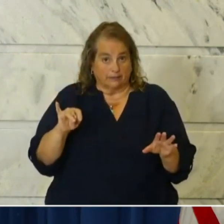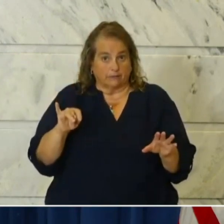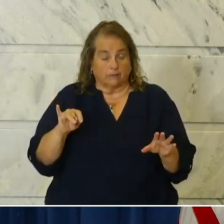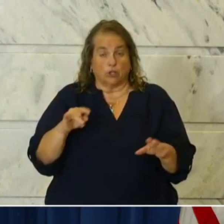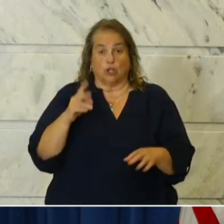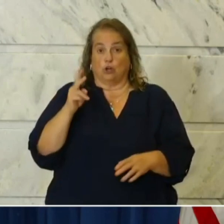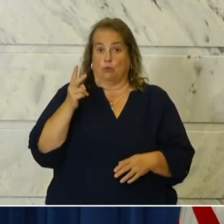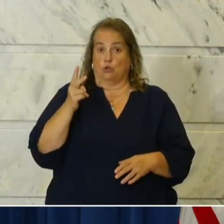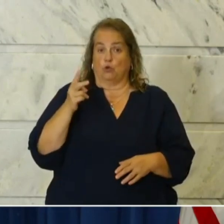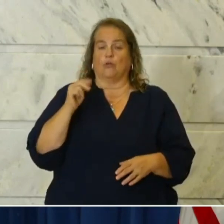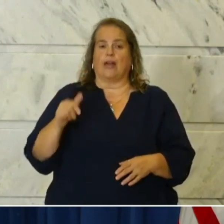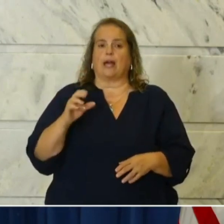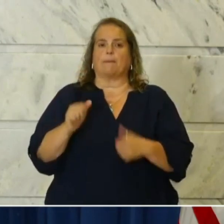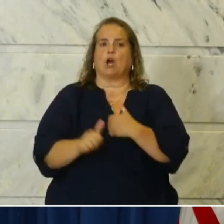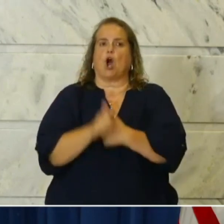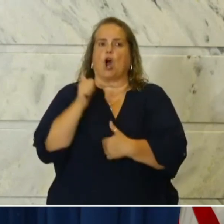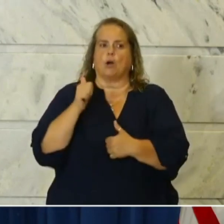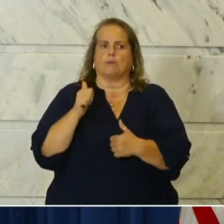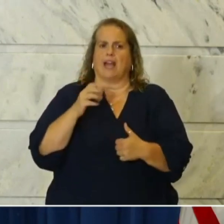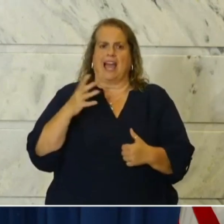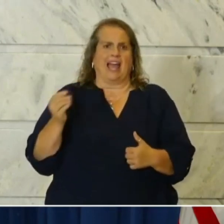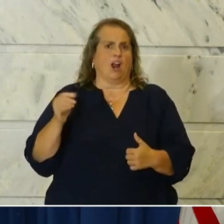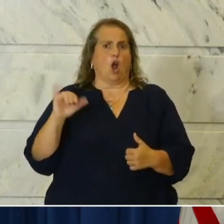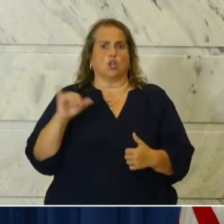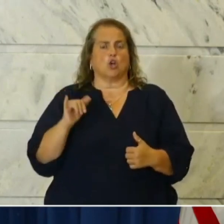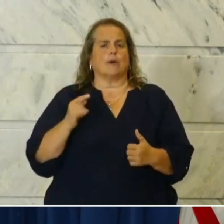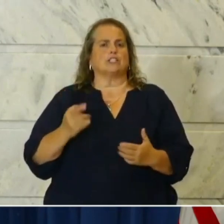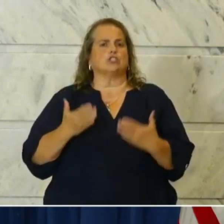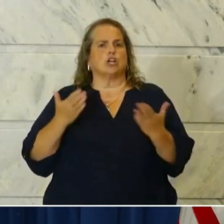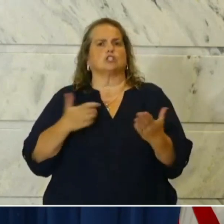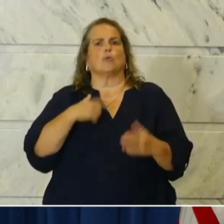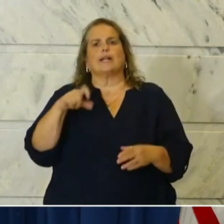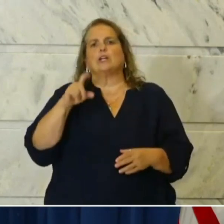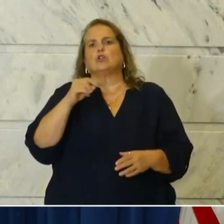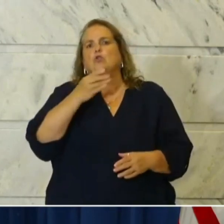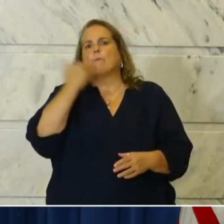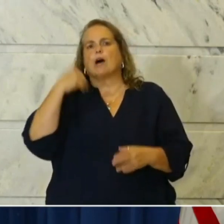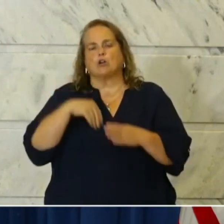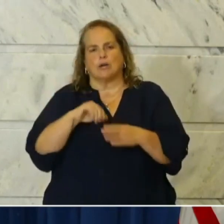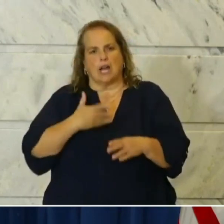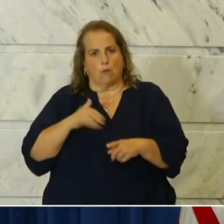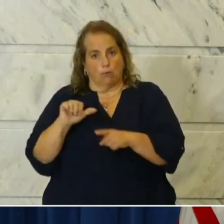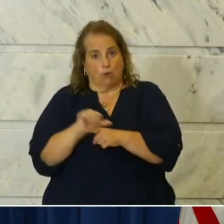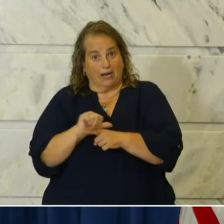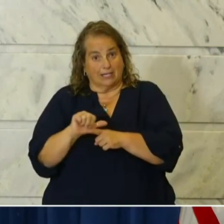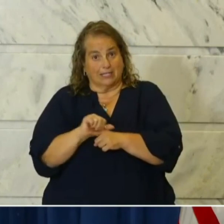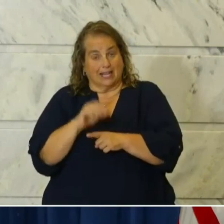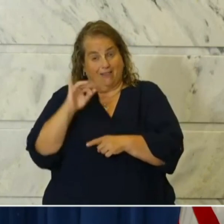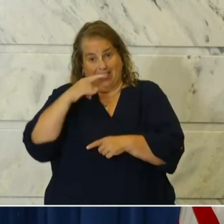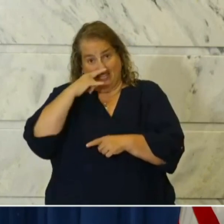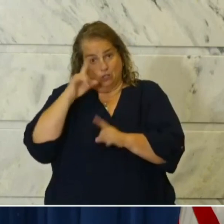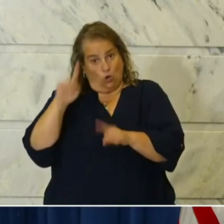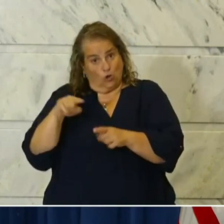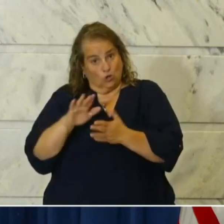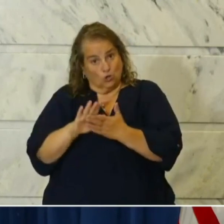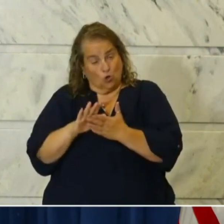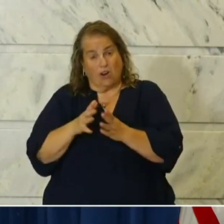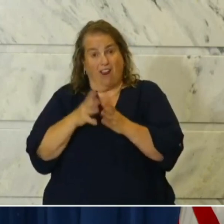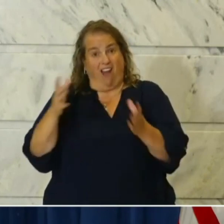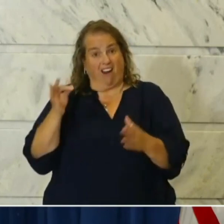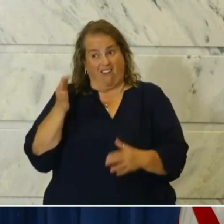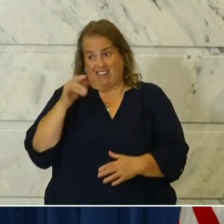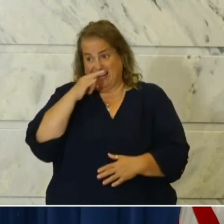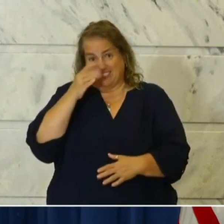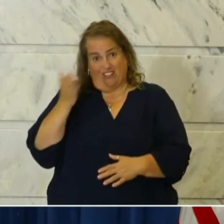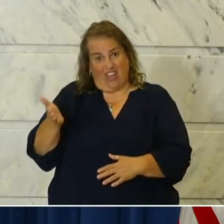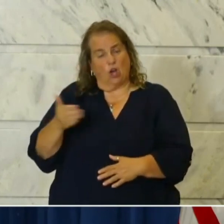they can be harmed. But three, it suggests we need to do better in our practices. And if kids are going to school and there's a lot of them there,